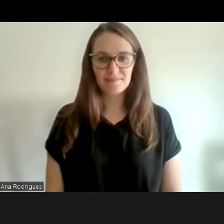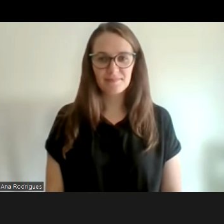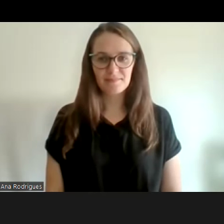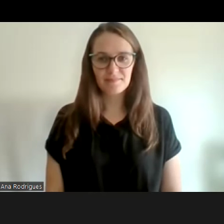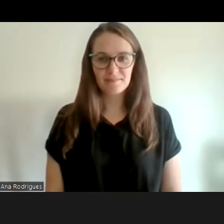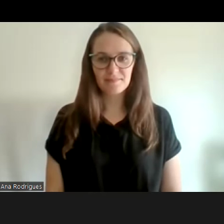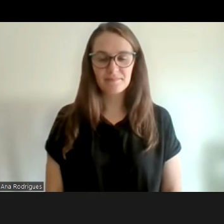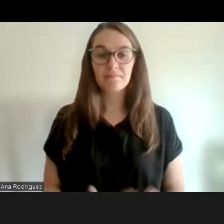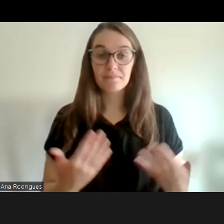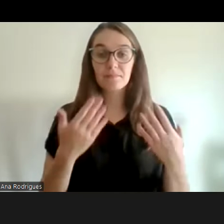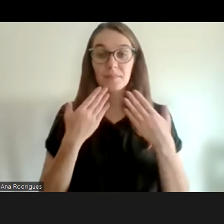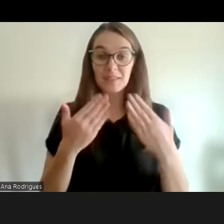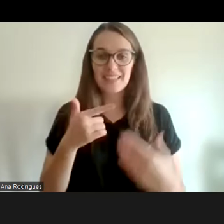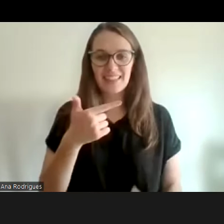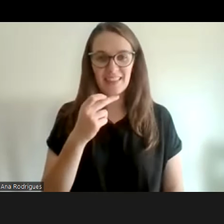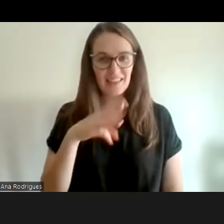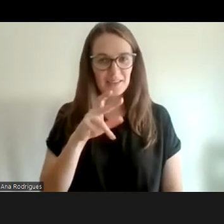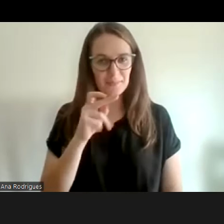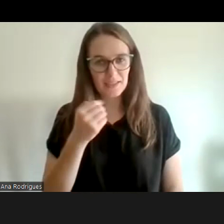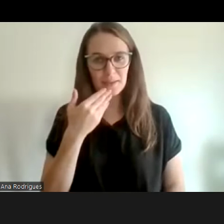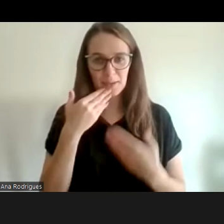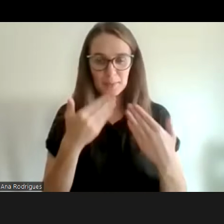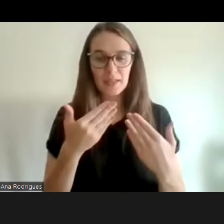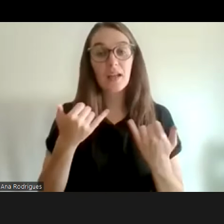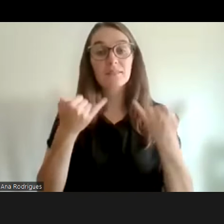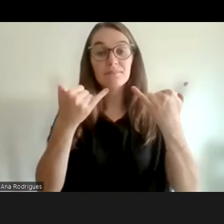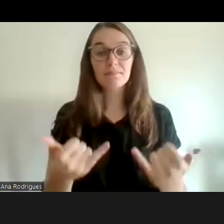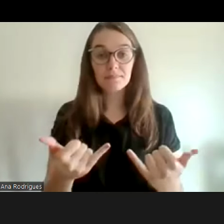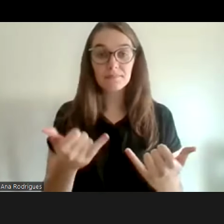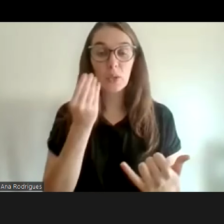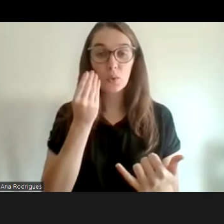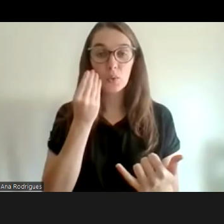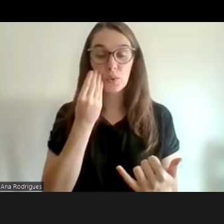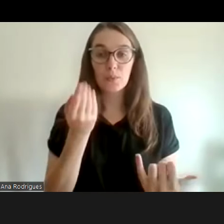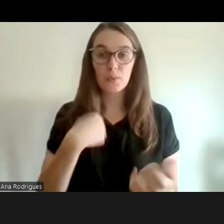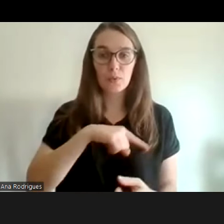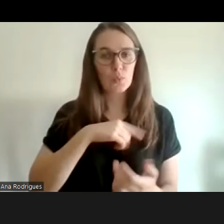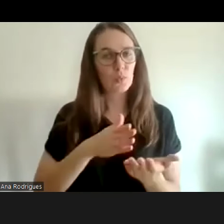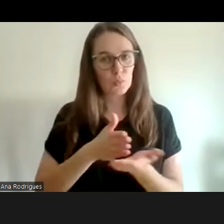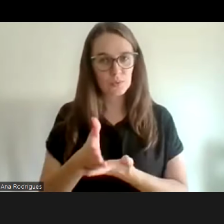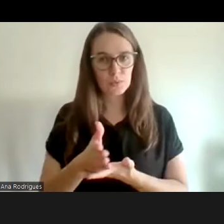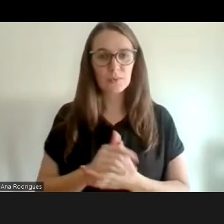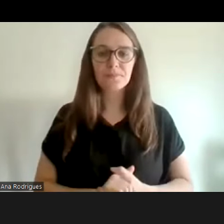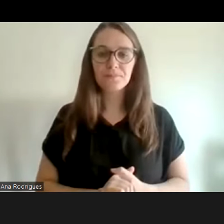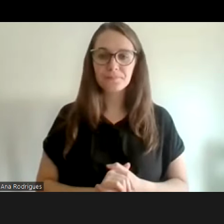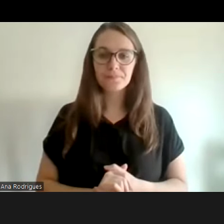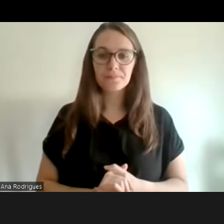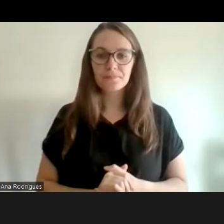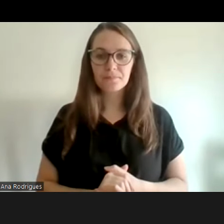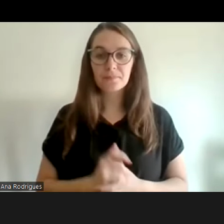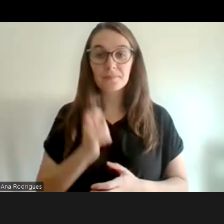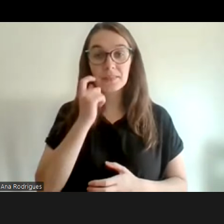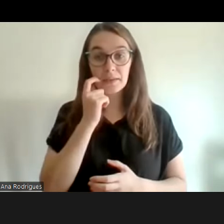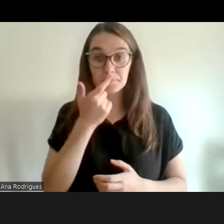Then, thank you, Tamas. We're going to continue with our